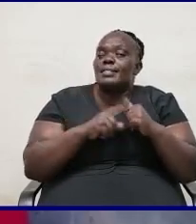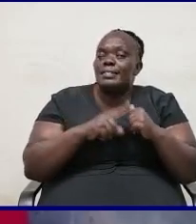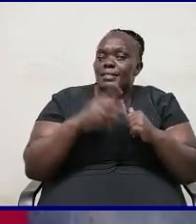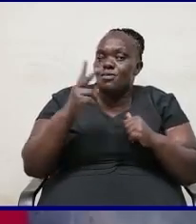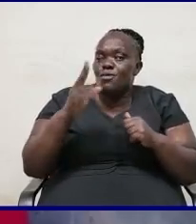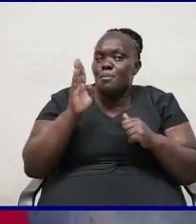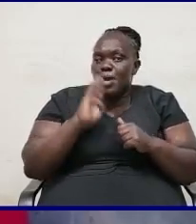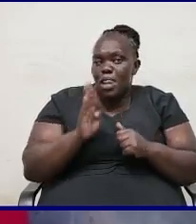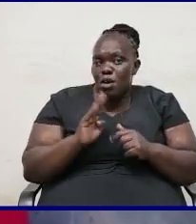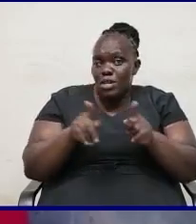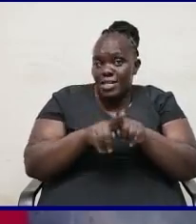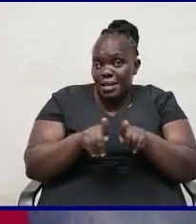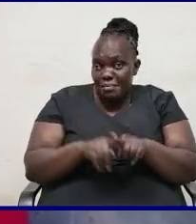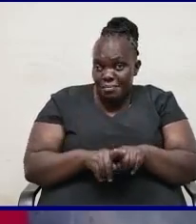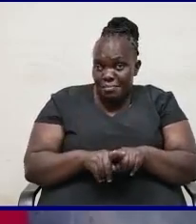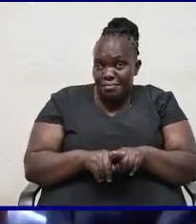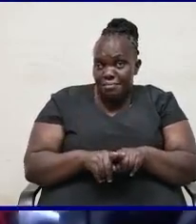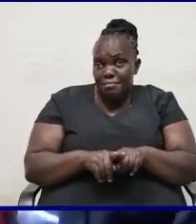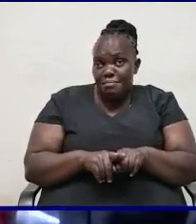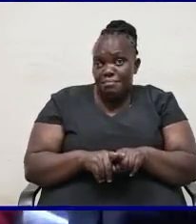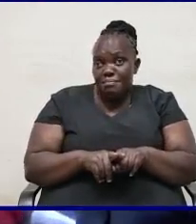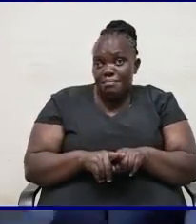billion. Makofi. Terms of a